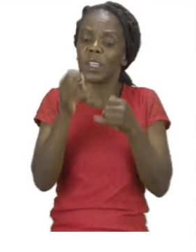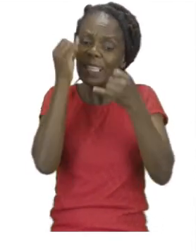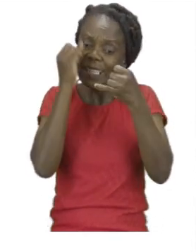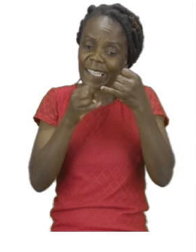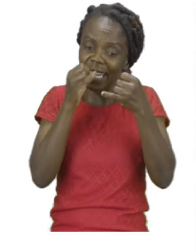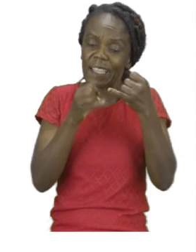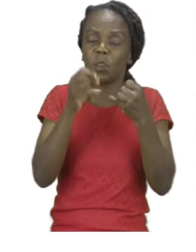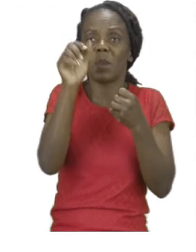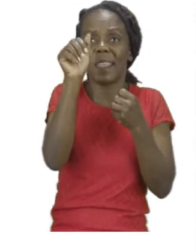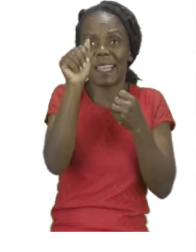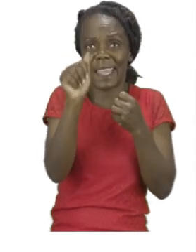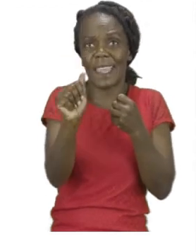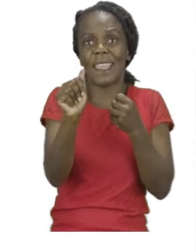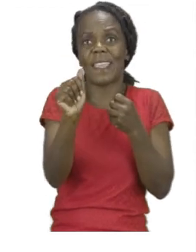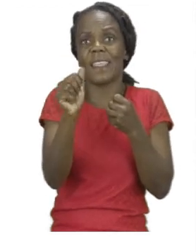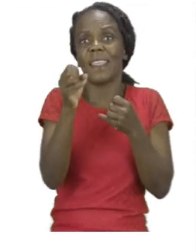Chesrina.